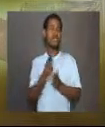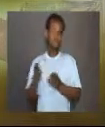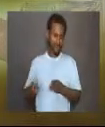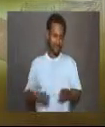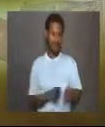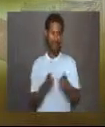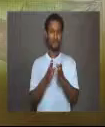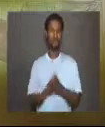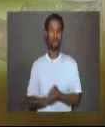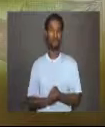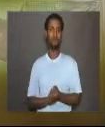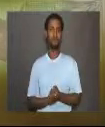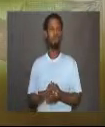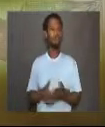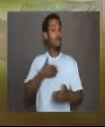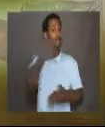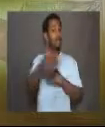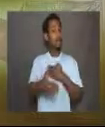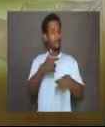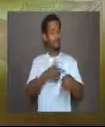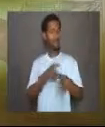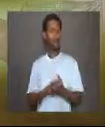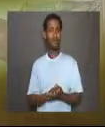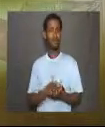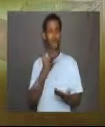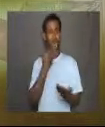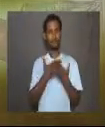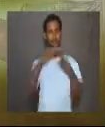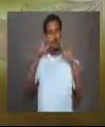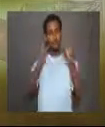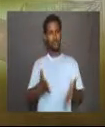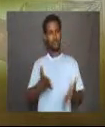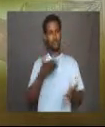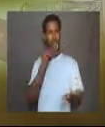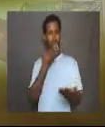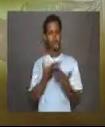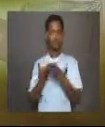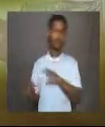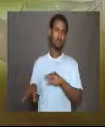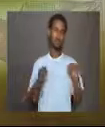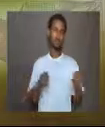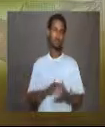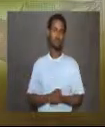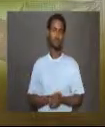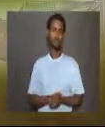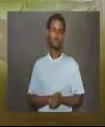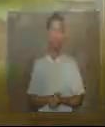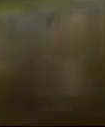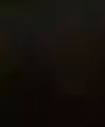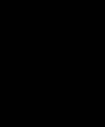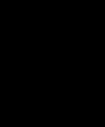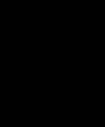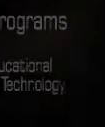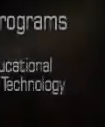of a democratic system. Until next time, thank you, teacher. Thank you, students.